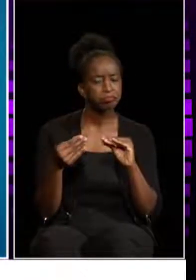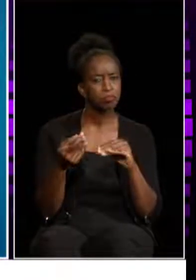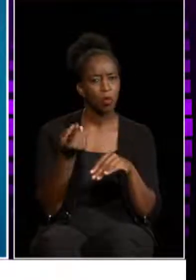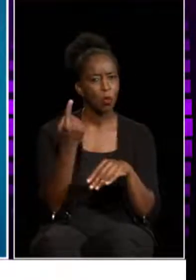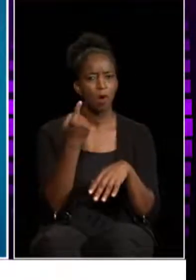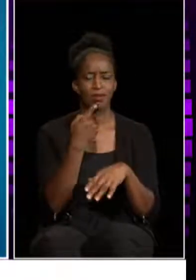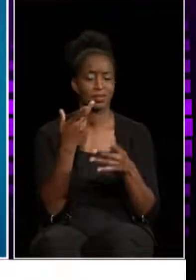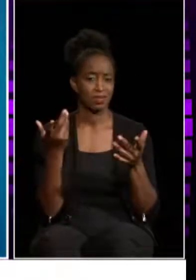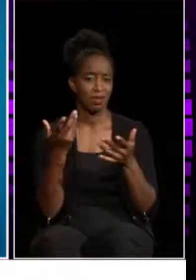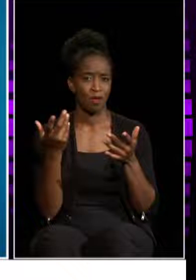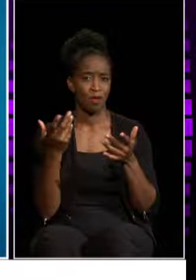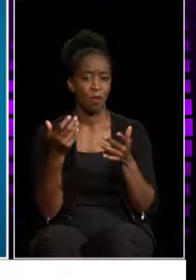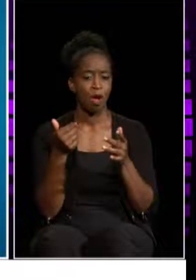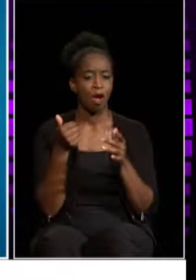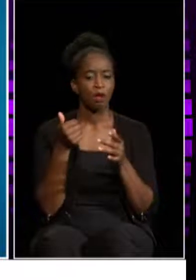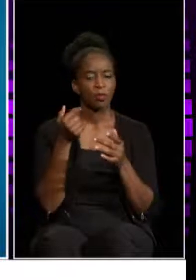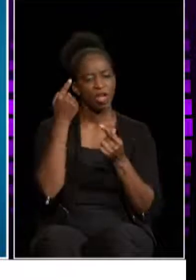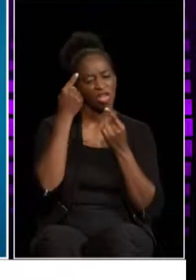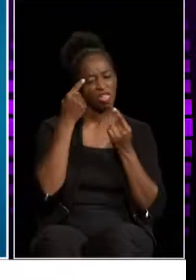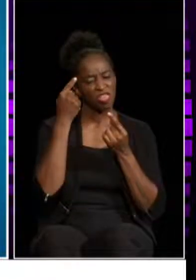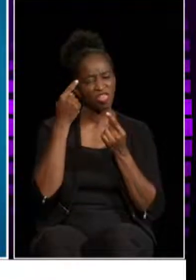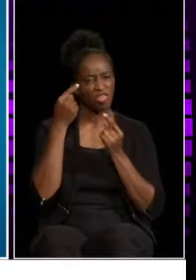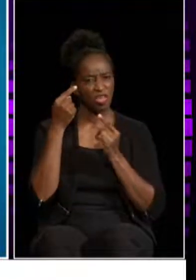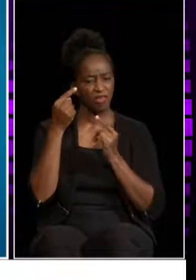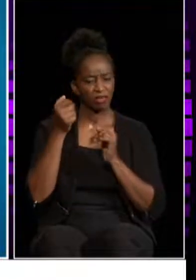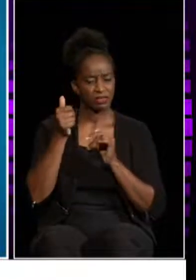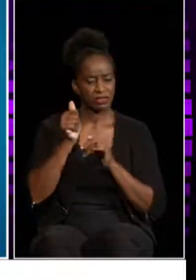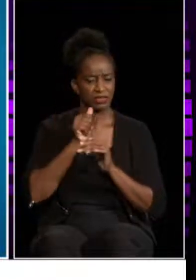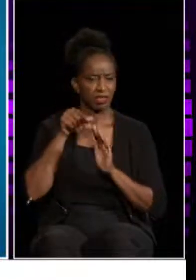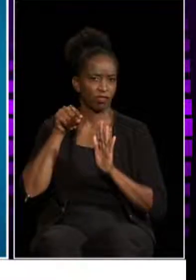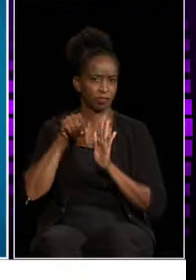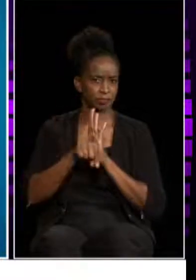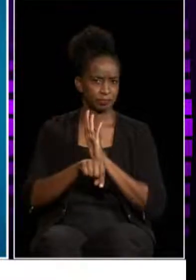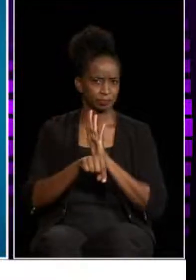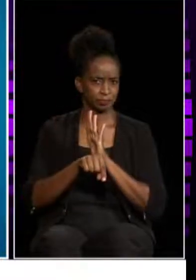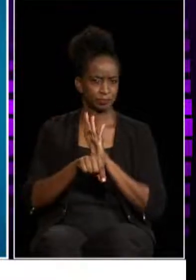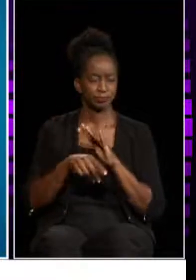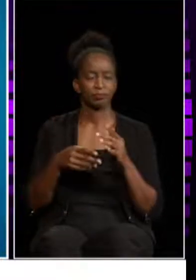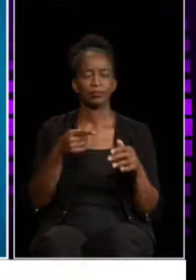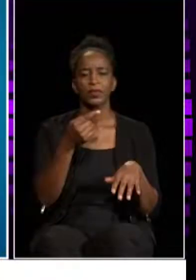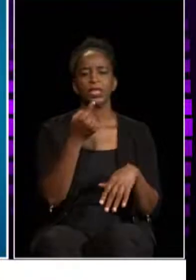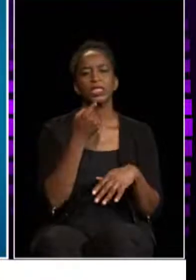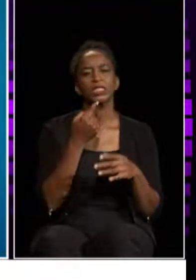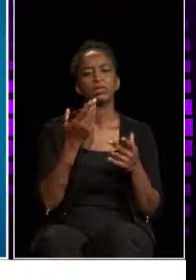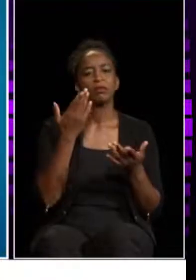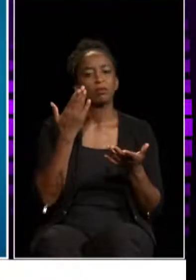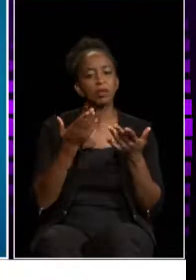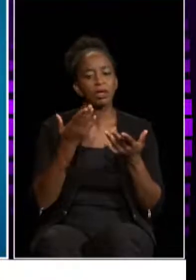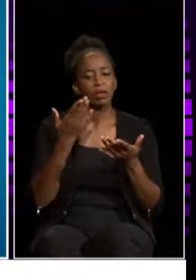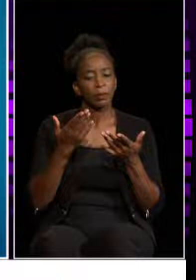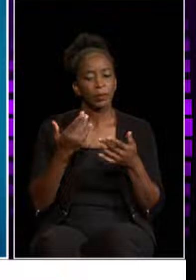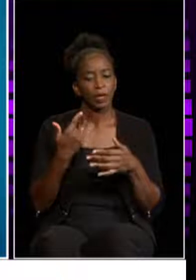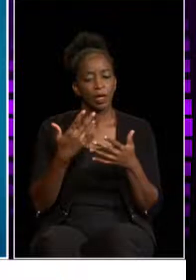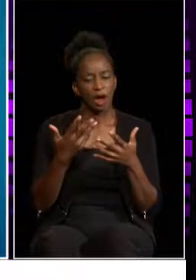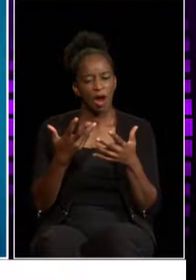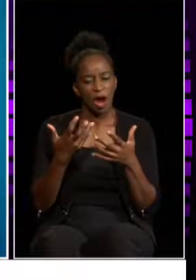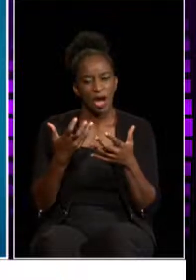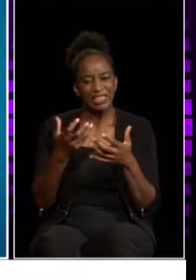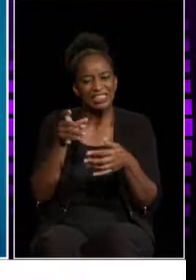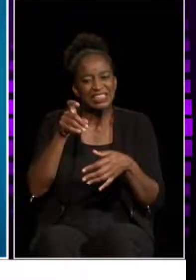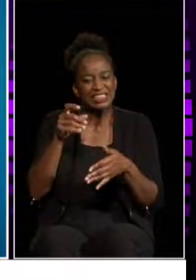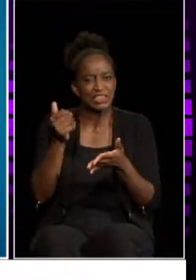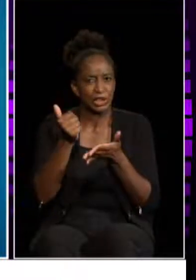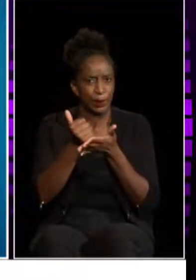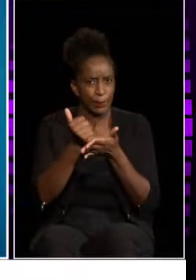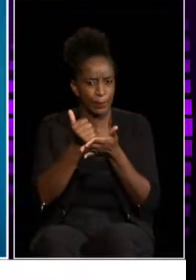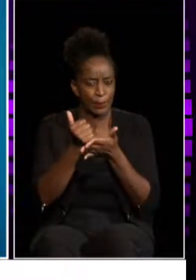heart-wrenching. But he said if you want to seek help and you don't want your friends to know, pretty much you want to maintain anonymity but still